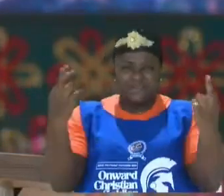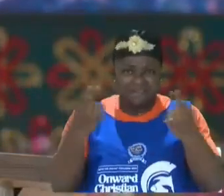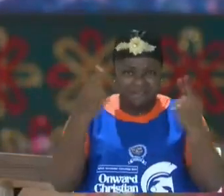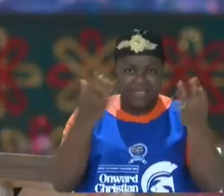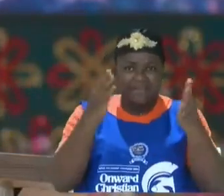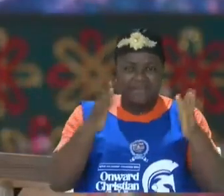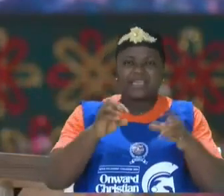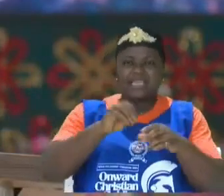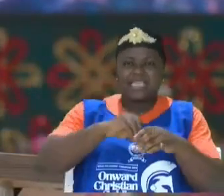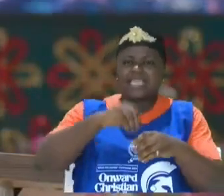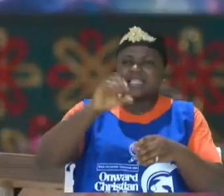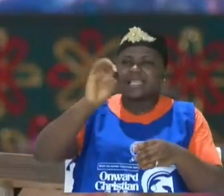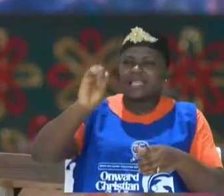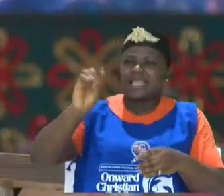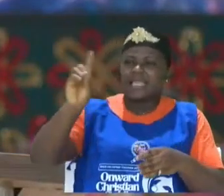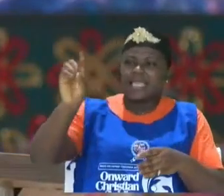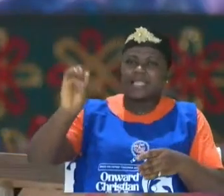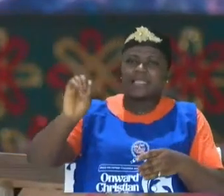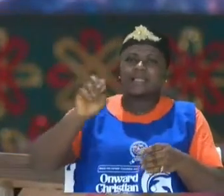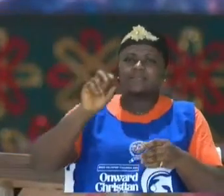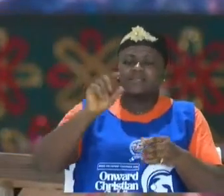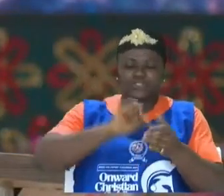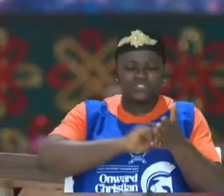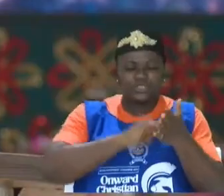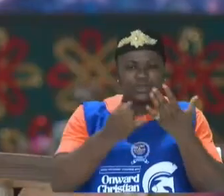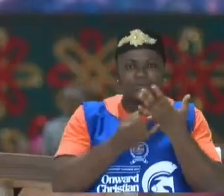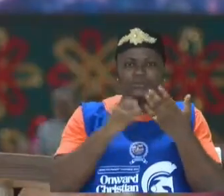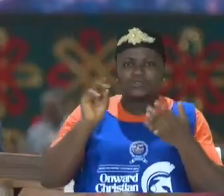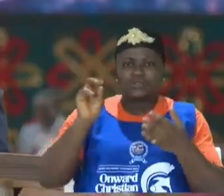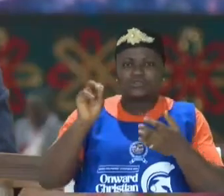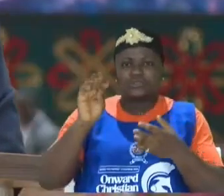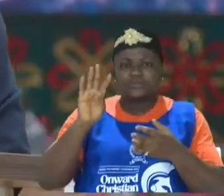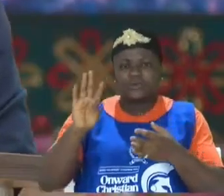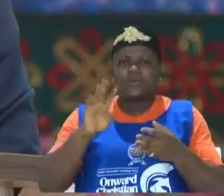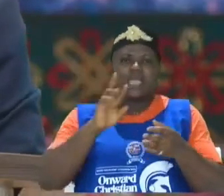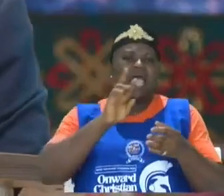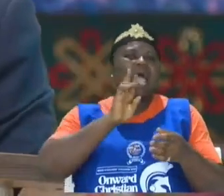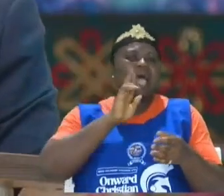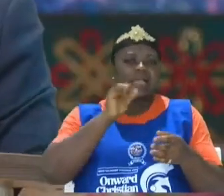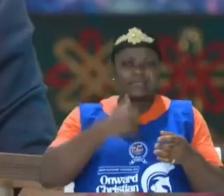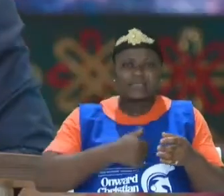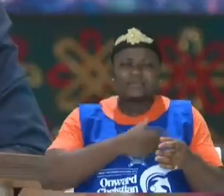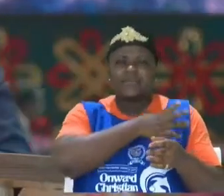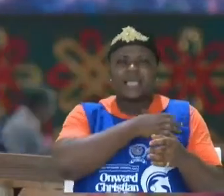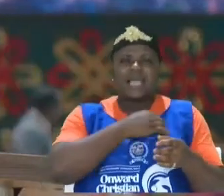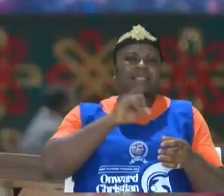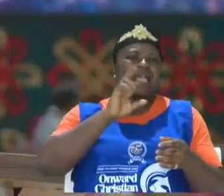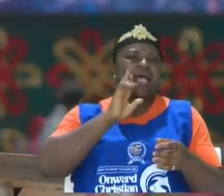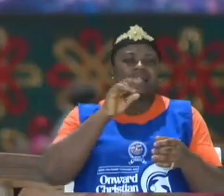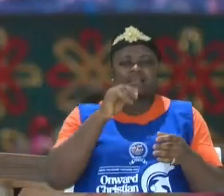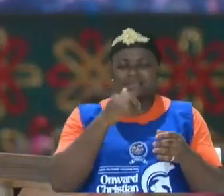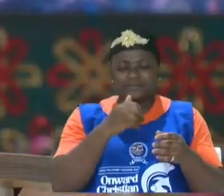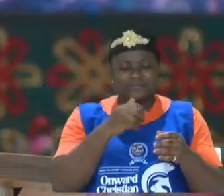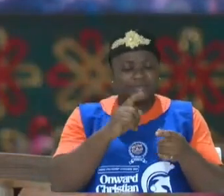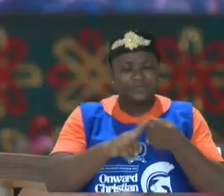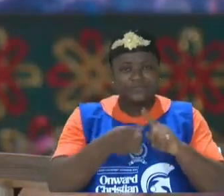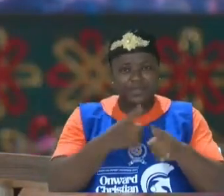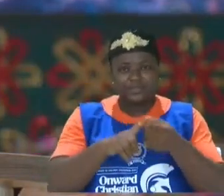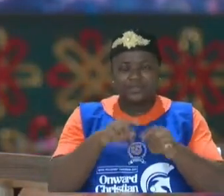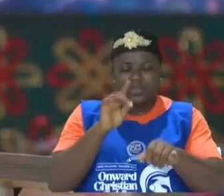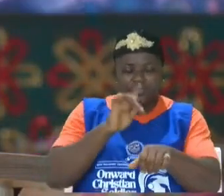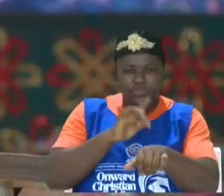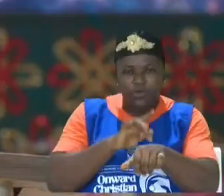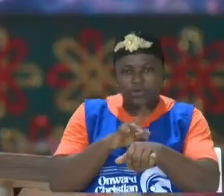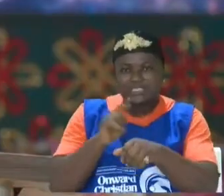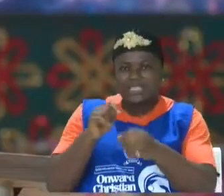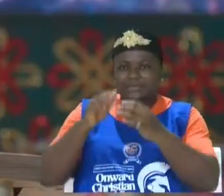in January 2024, herself and her friends touched the table that the